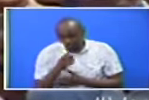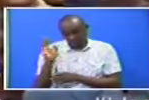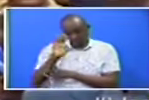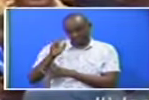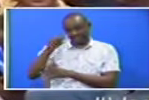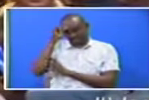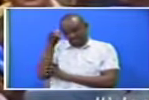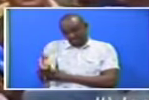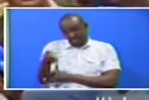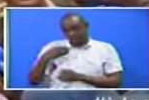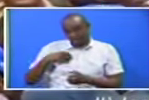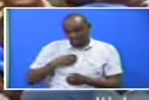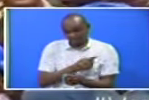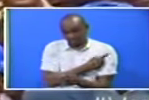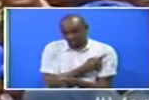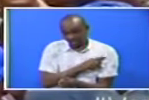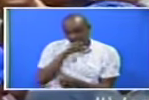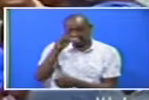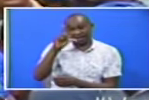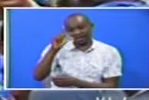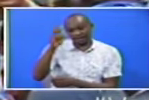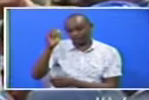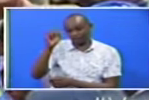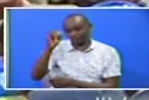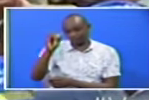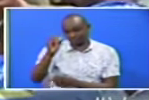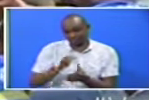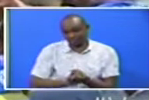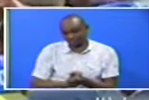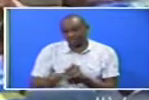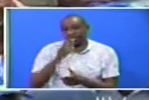gubernatorial seat, Dr. Joyce Laboso. Chris Dairo, KTN News.